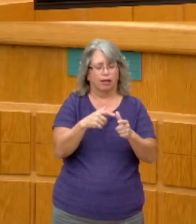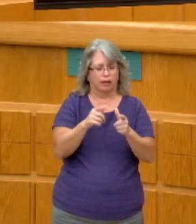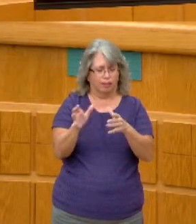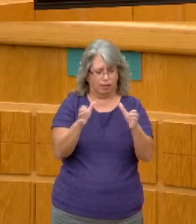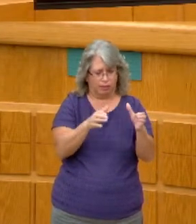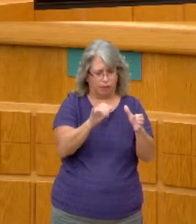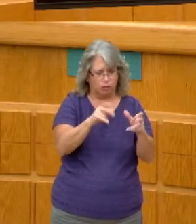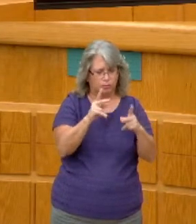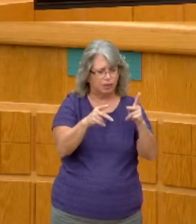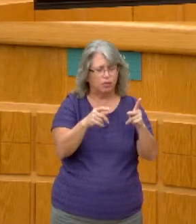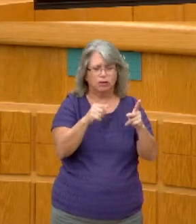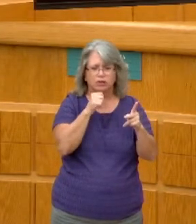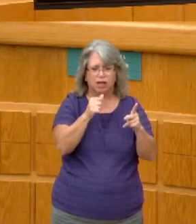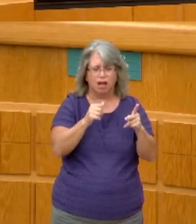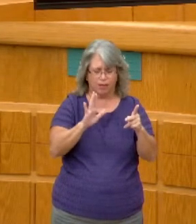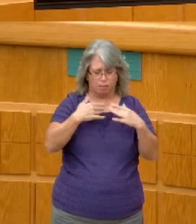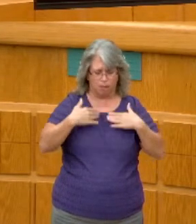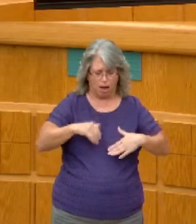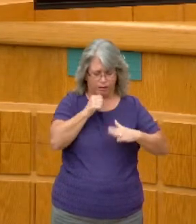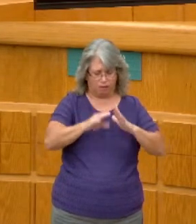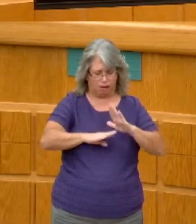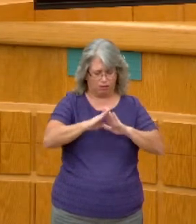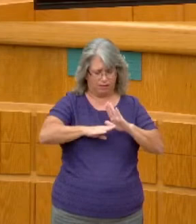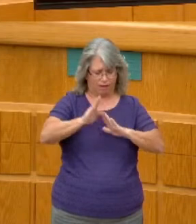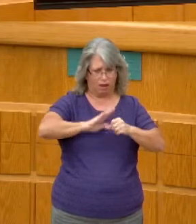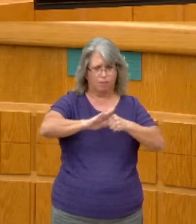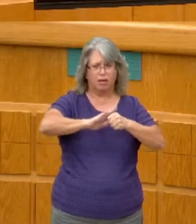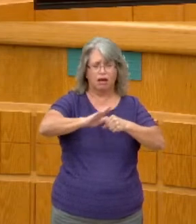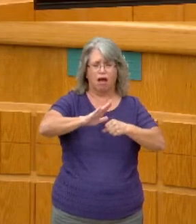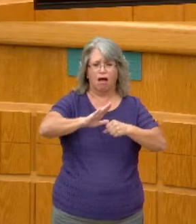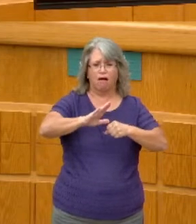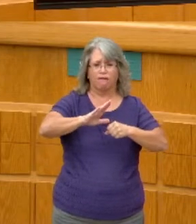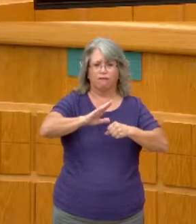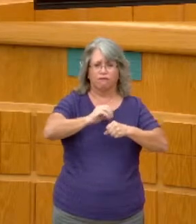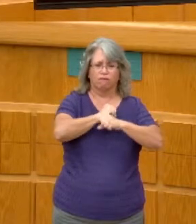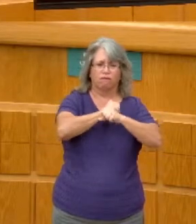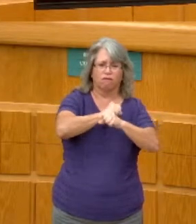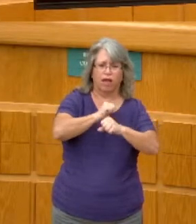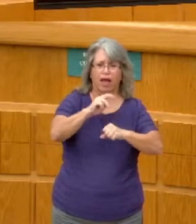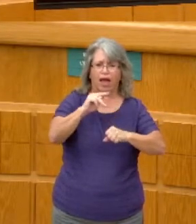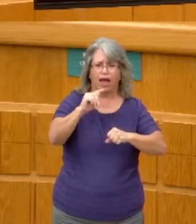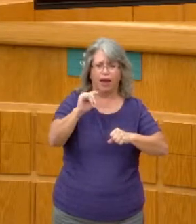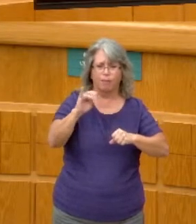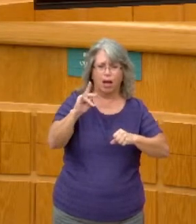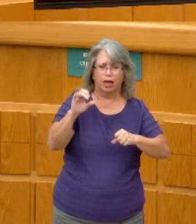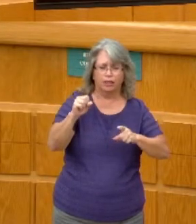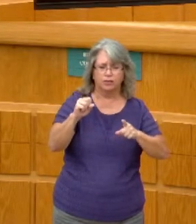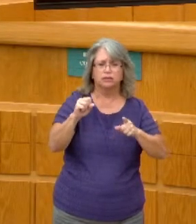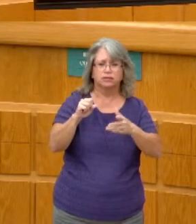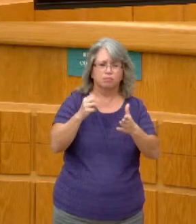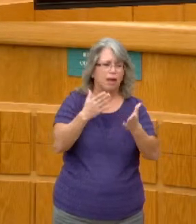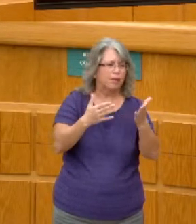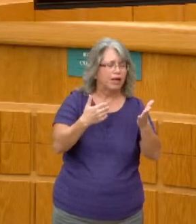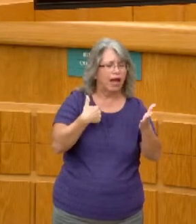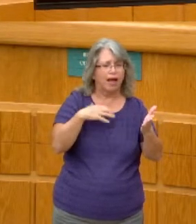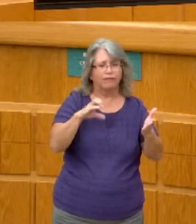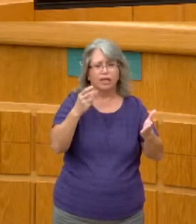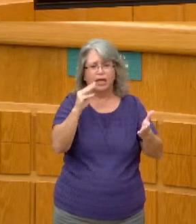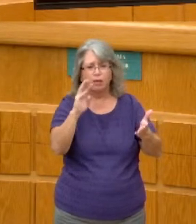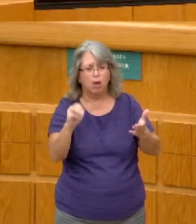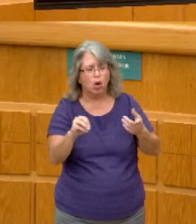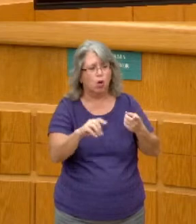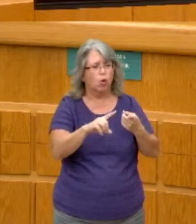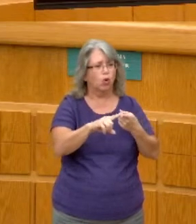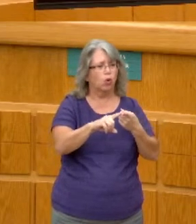them immunocompromised. These are individuals that are taking chemo or other drugs that are keeping their immune